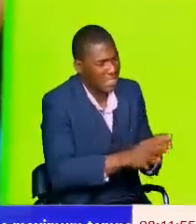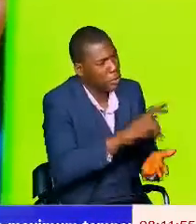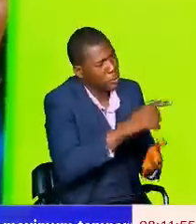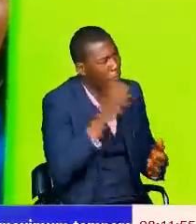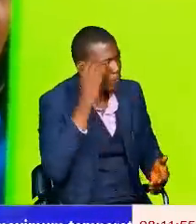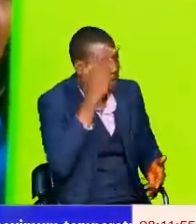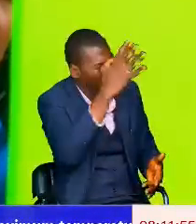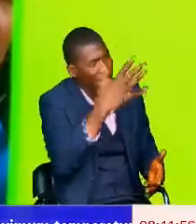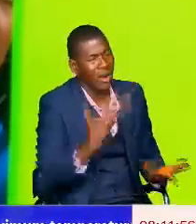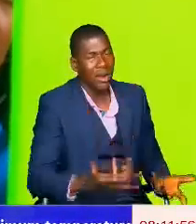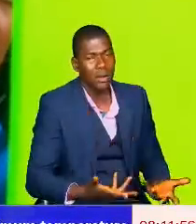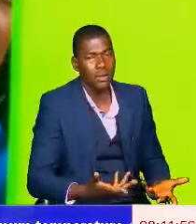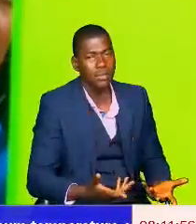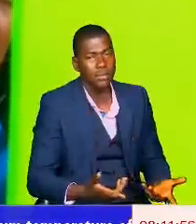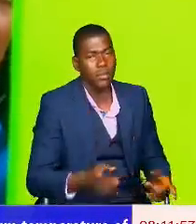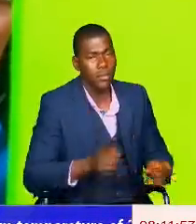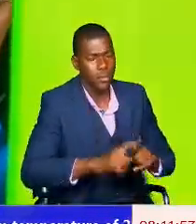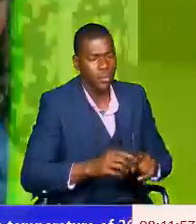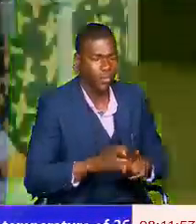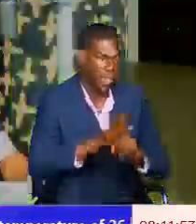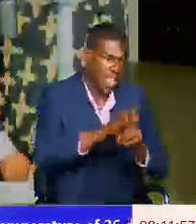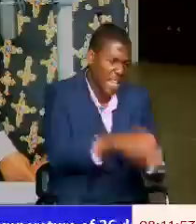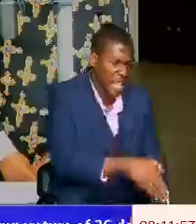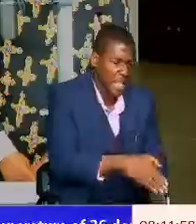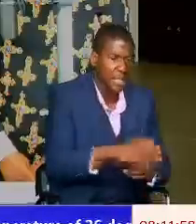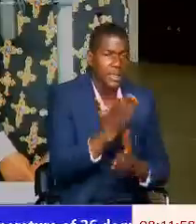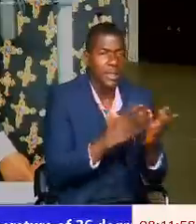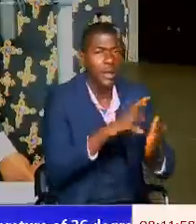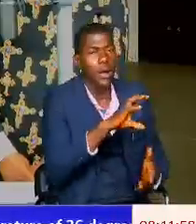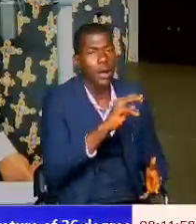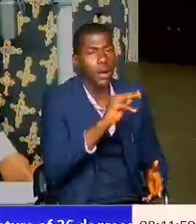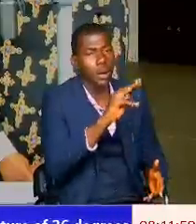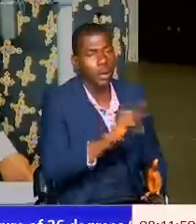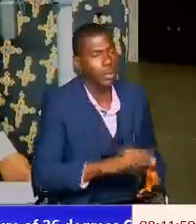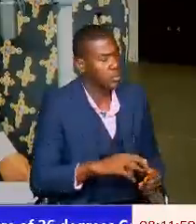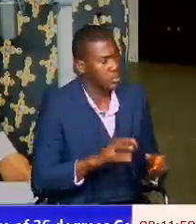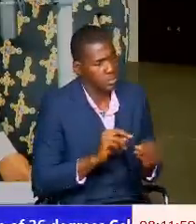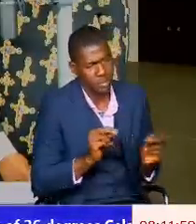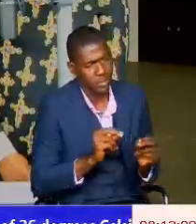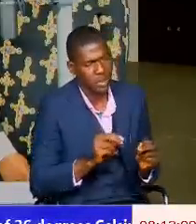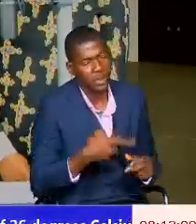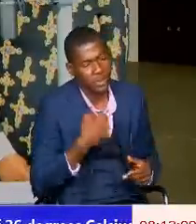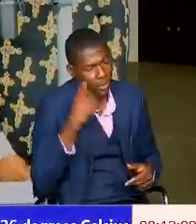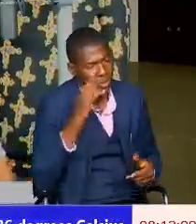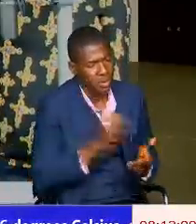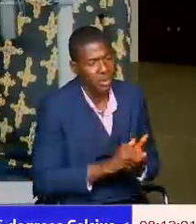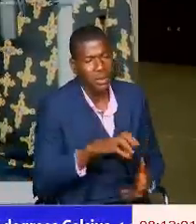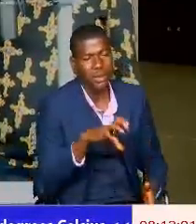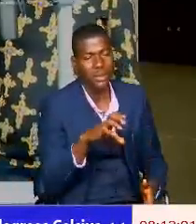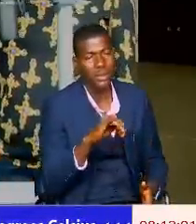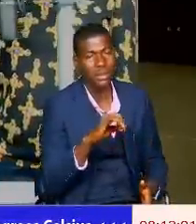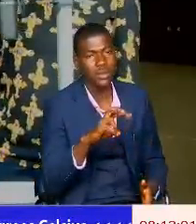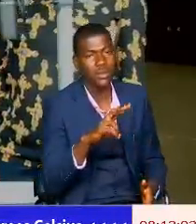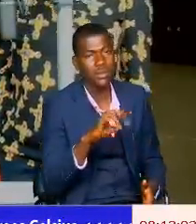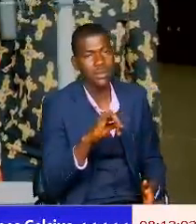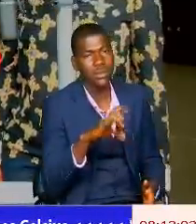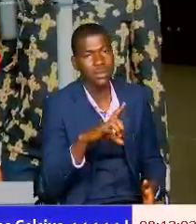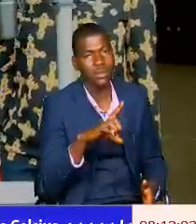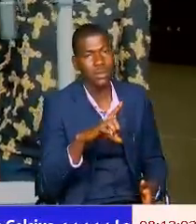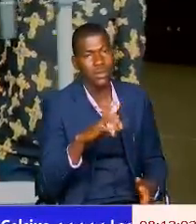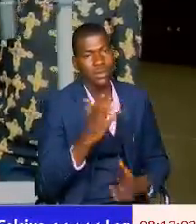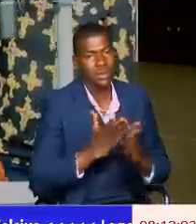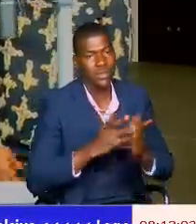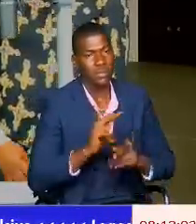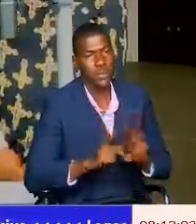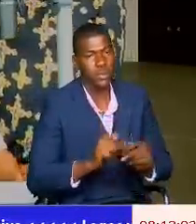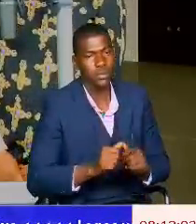But you know, when I no go blame Servicom, Servicom now civil servants, they go to do pelek because they you never. They have to be civil.